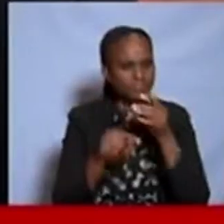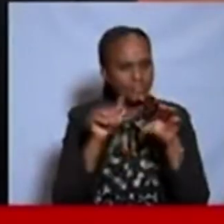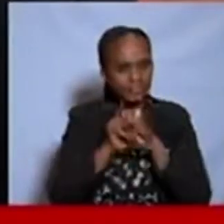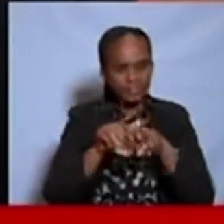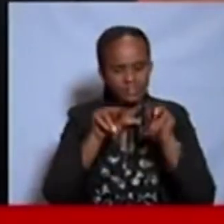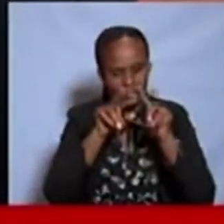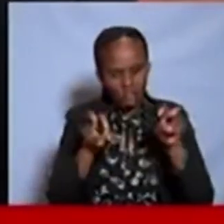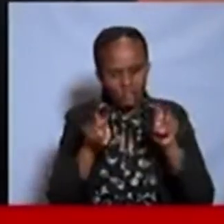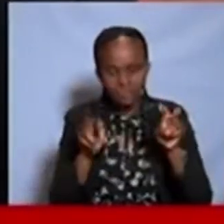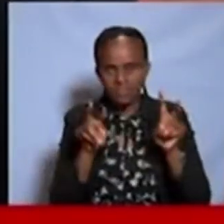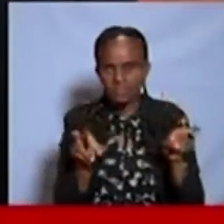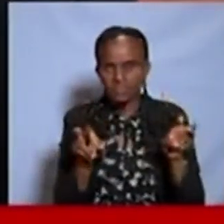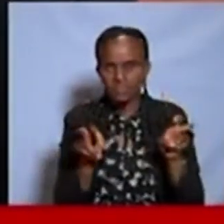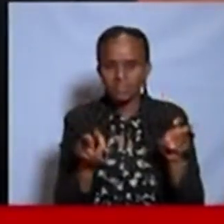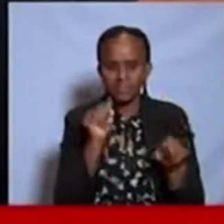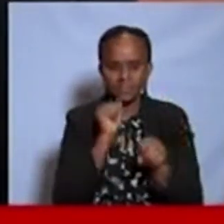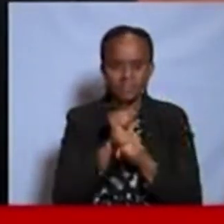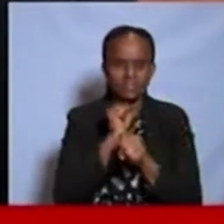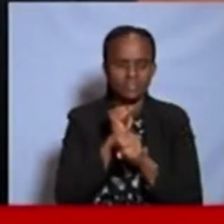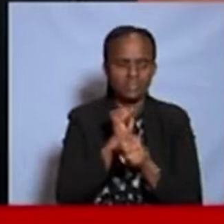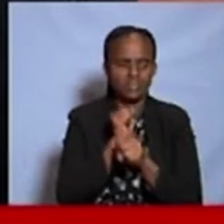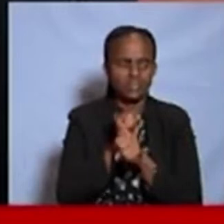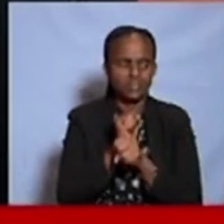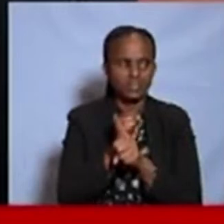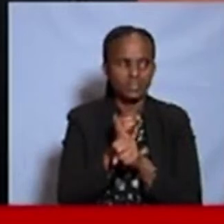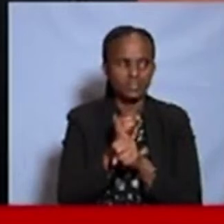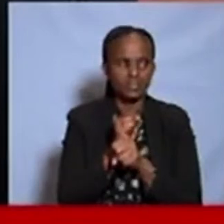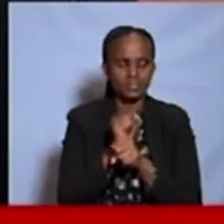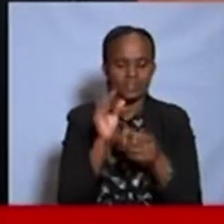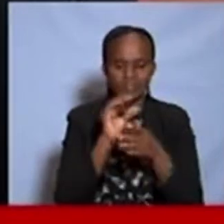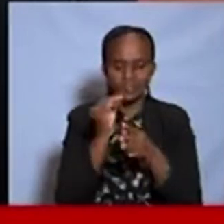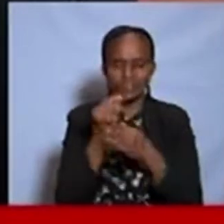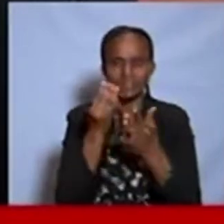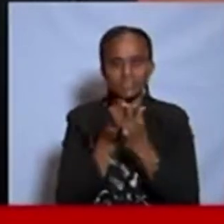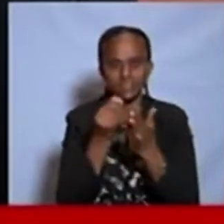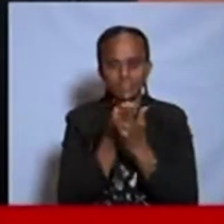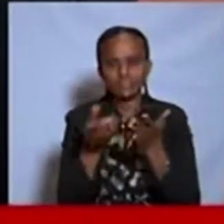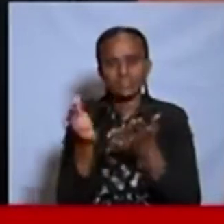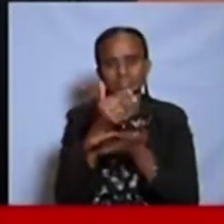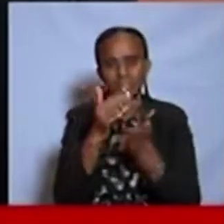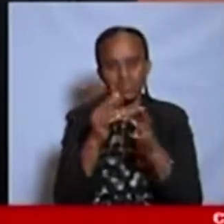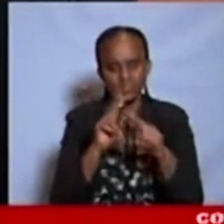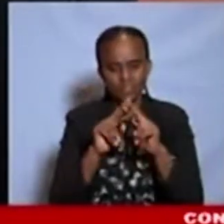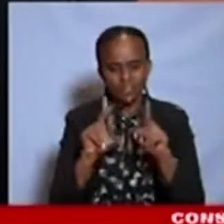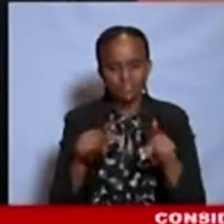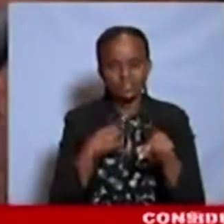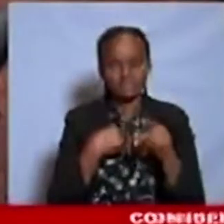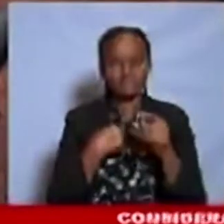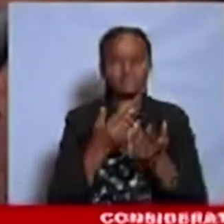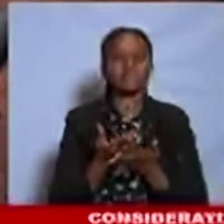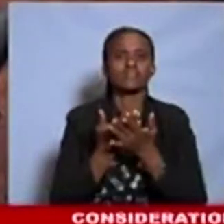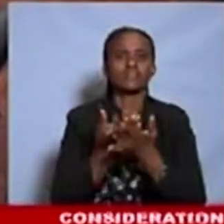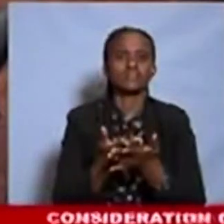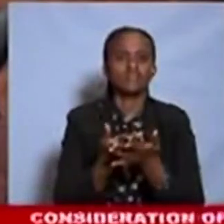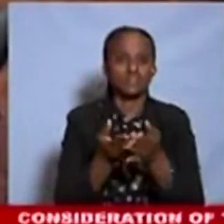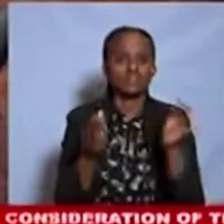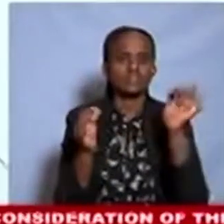checking the operations of the revenue collectors? Chair, I submit.